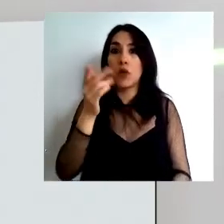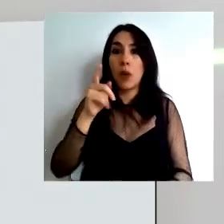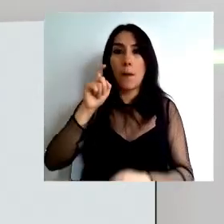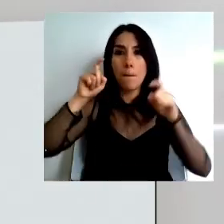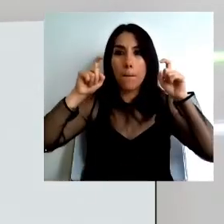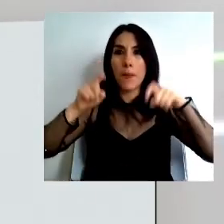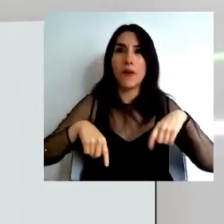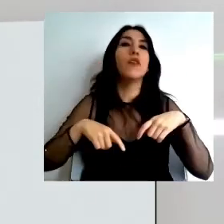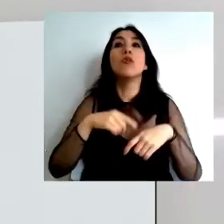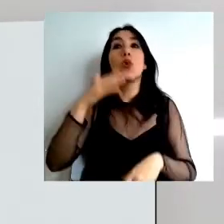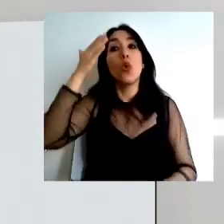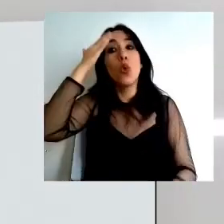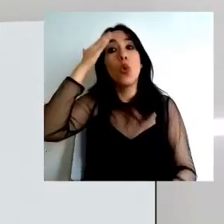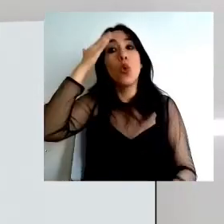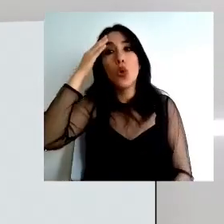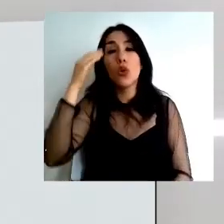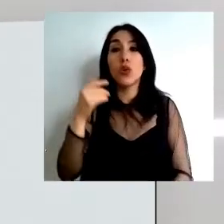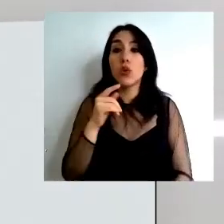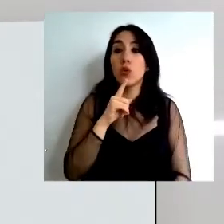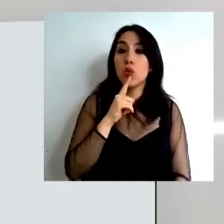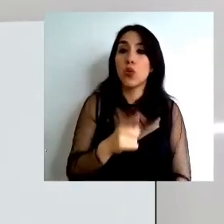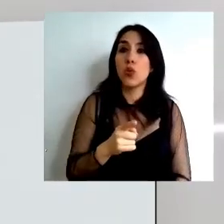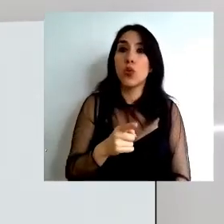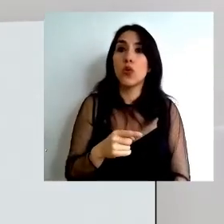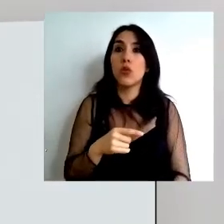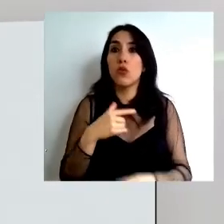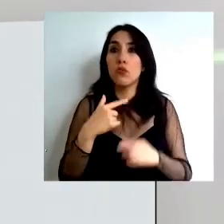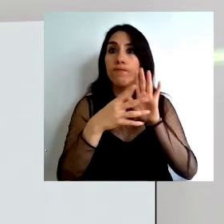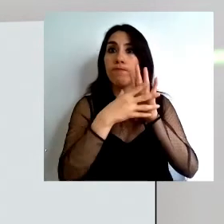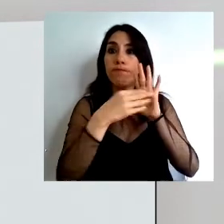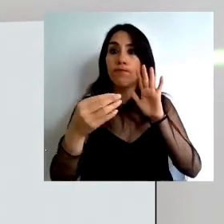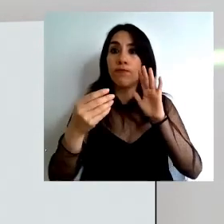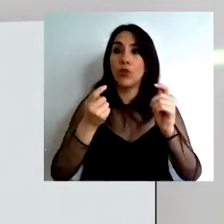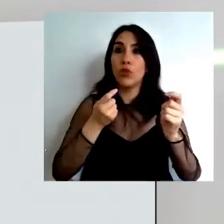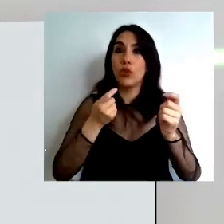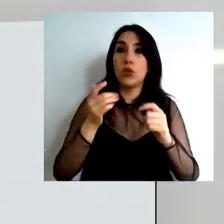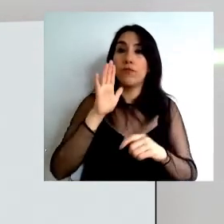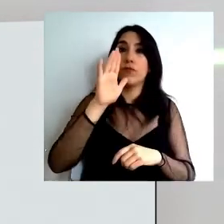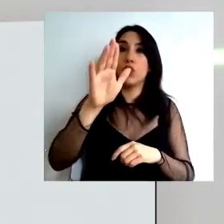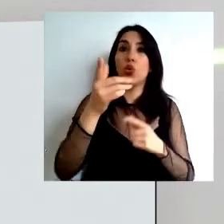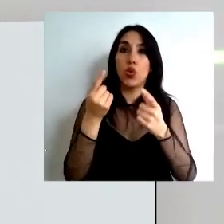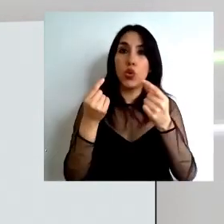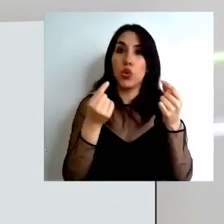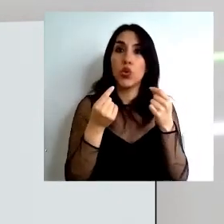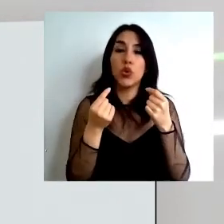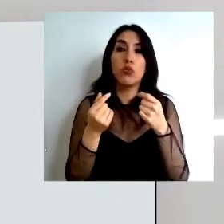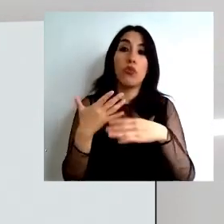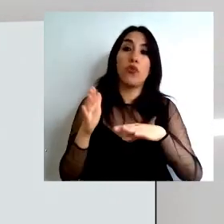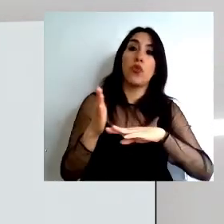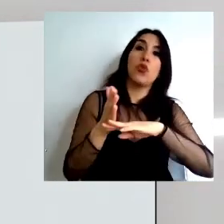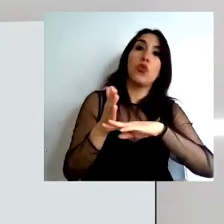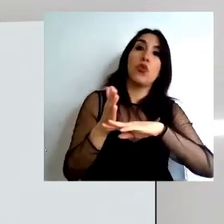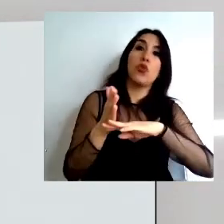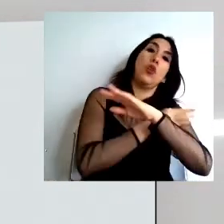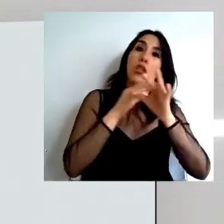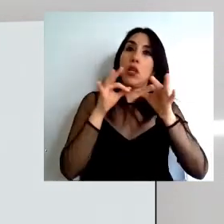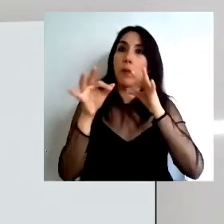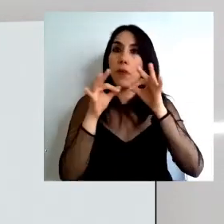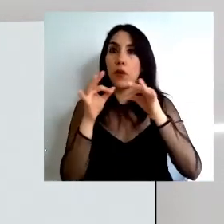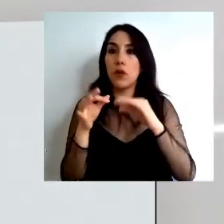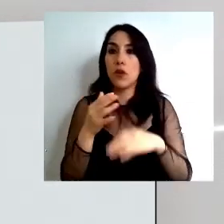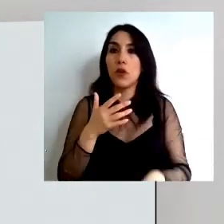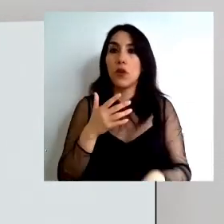solution, as you mentioned before. Because if you go for replication and only live from